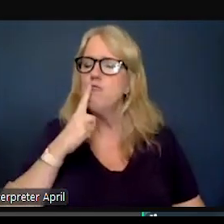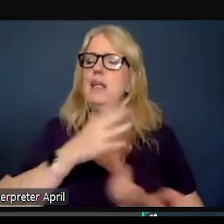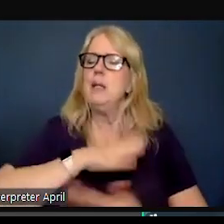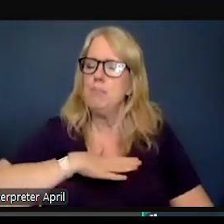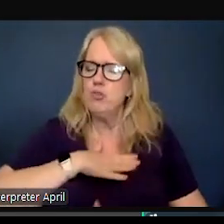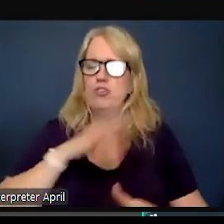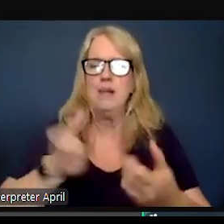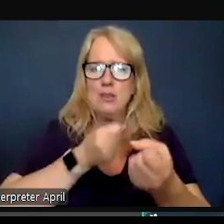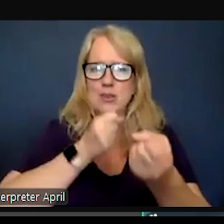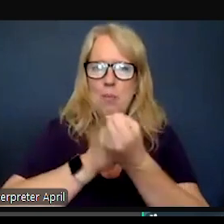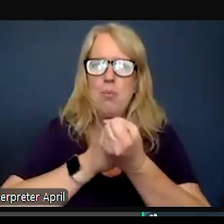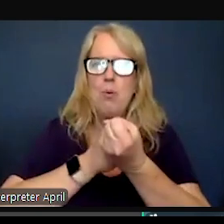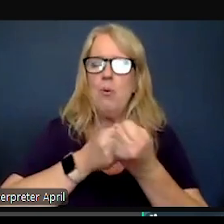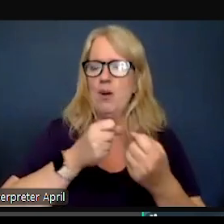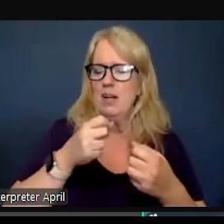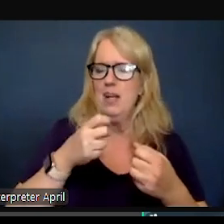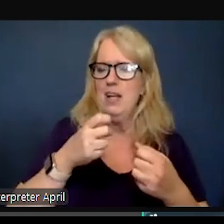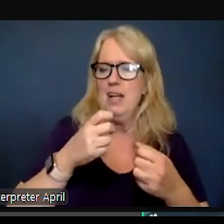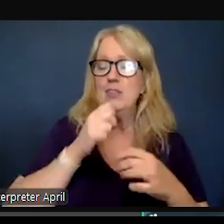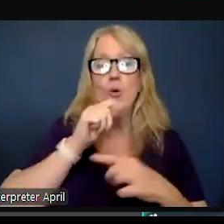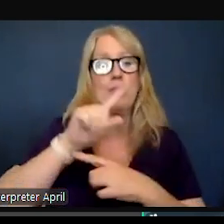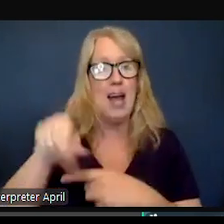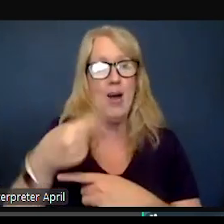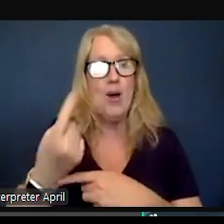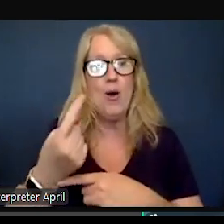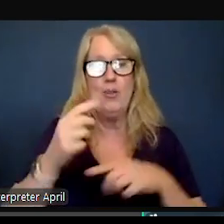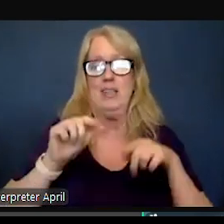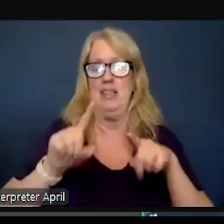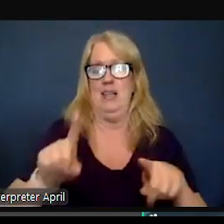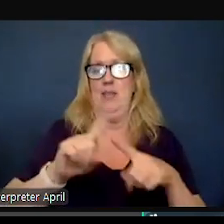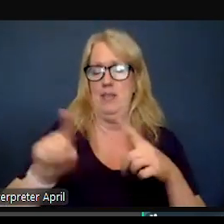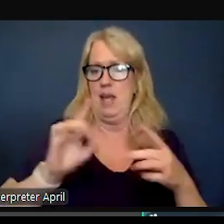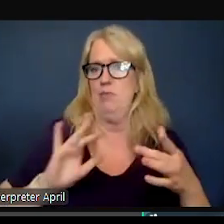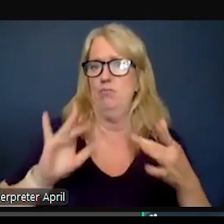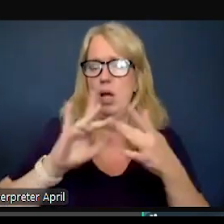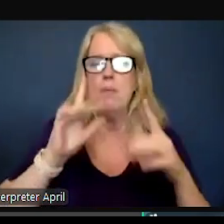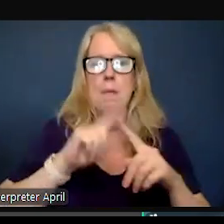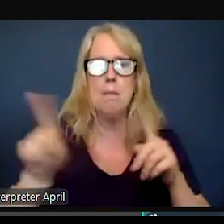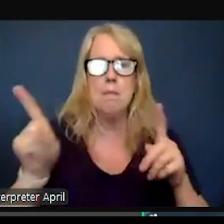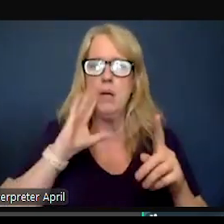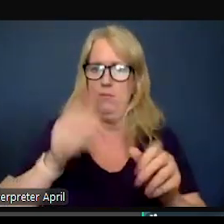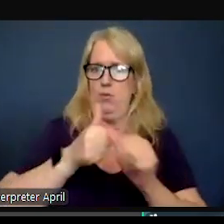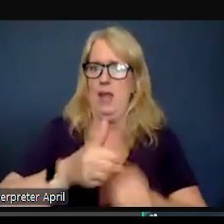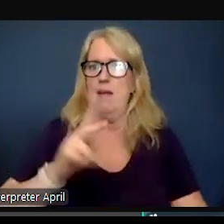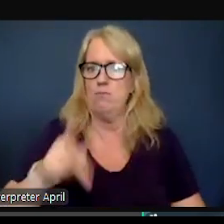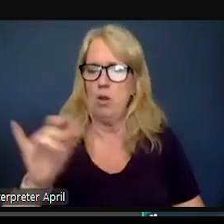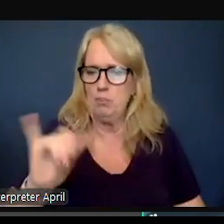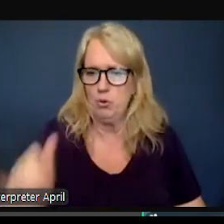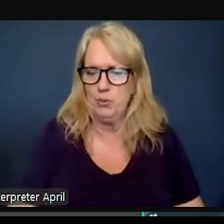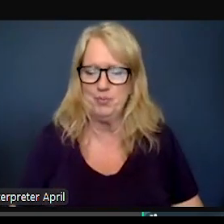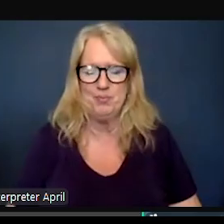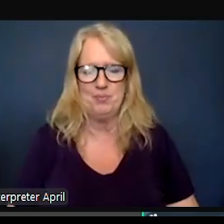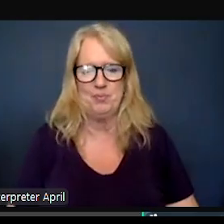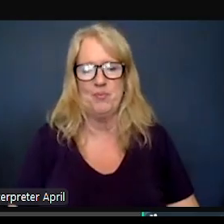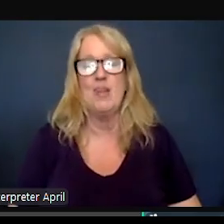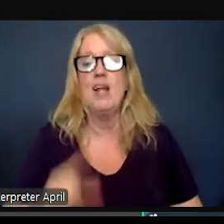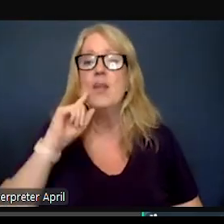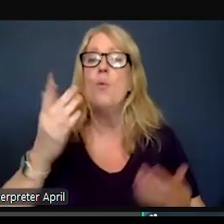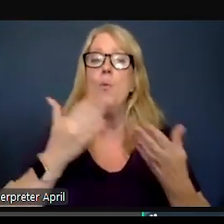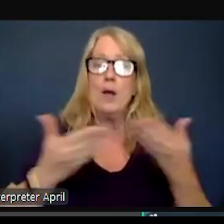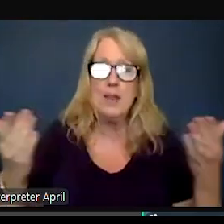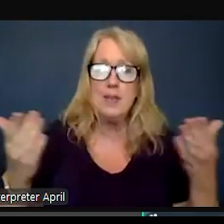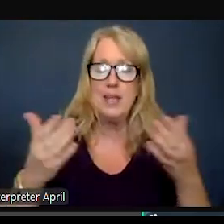appreciated the support that we gave, not only in that initial contact, but also in that follow-up. I think one of the things